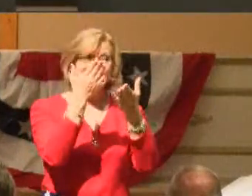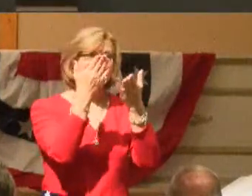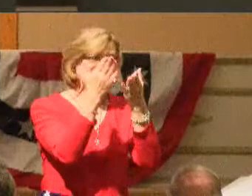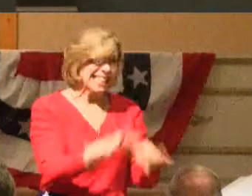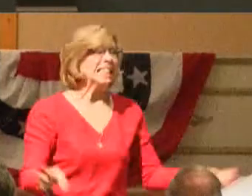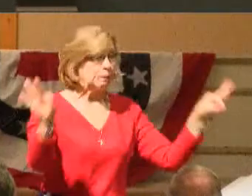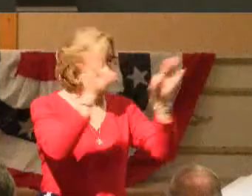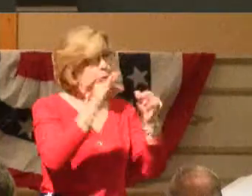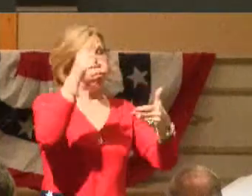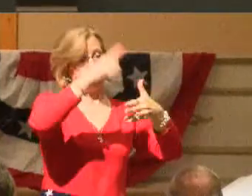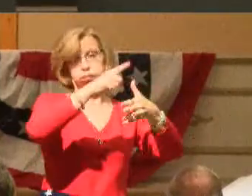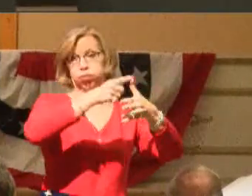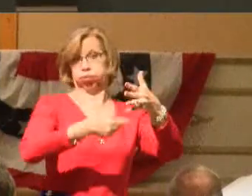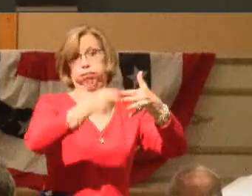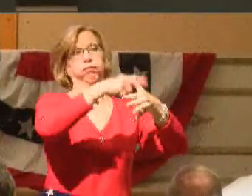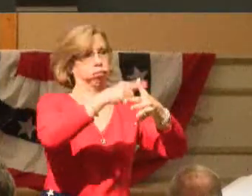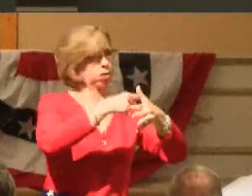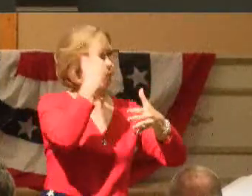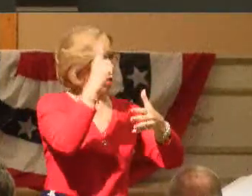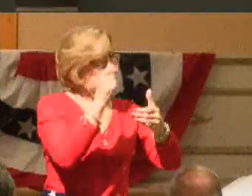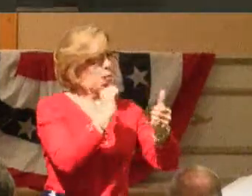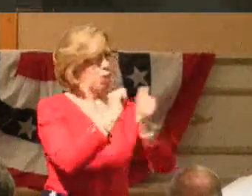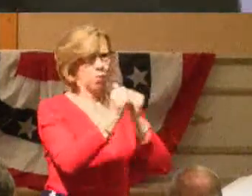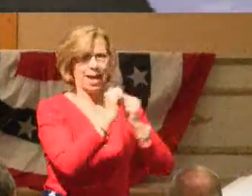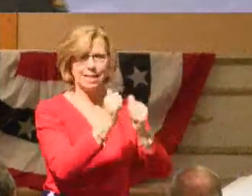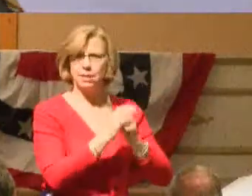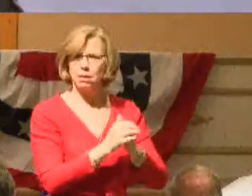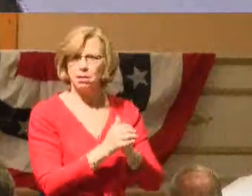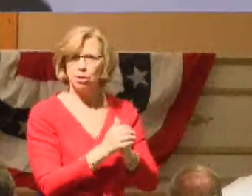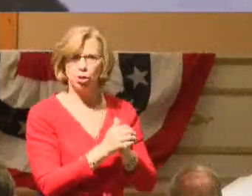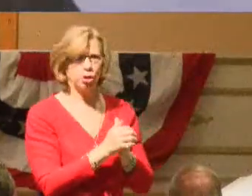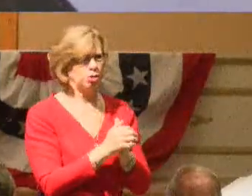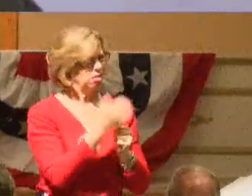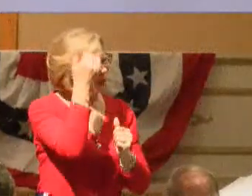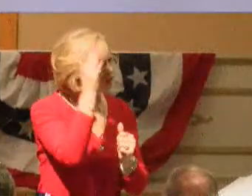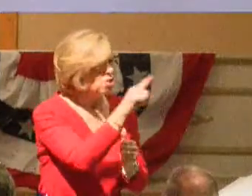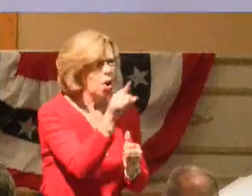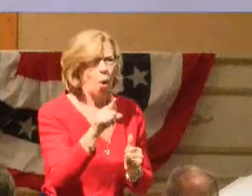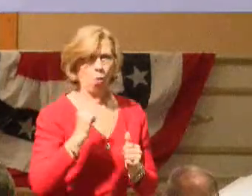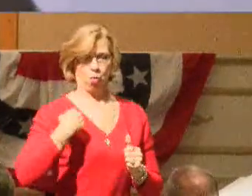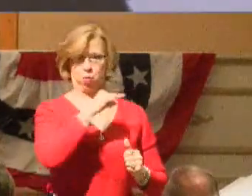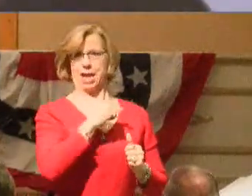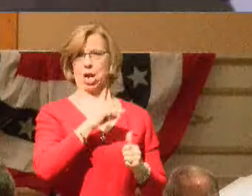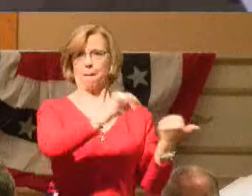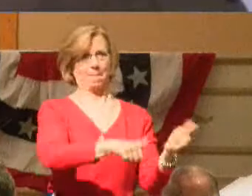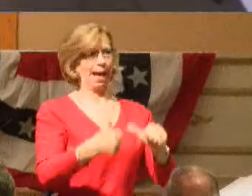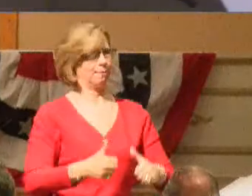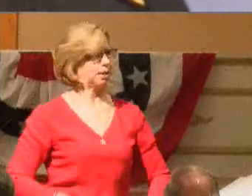the race. What in the world are you talking about? Don't you know we're Baptist?